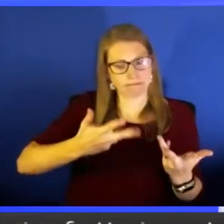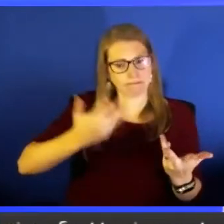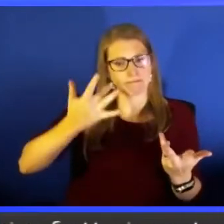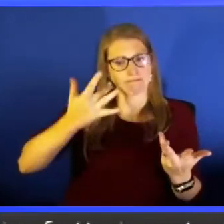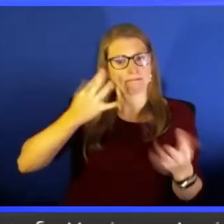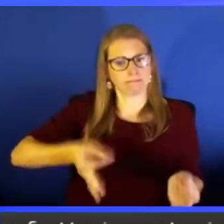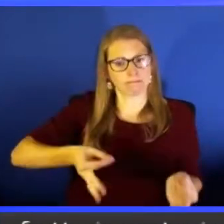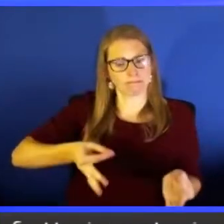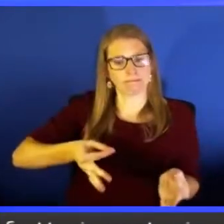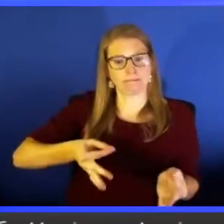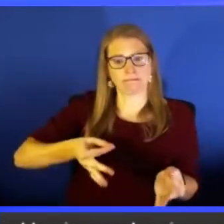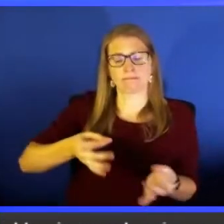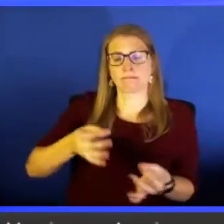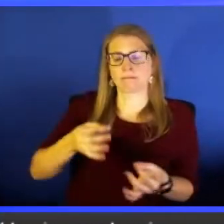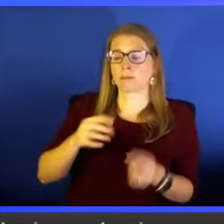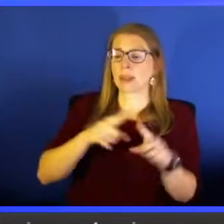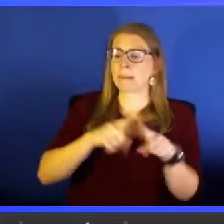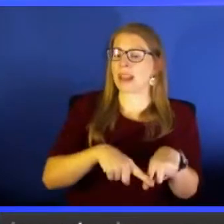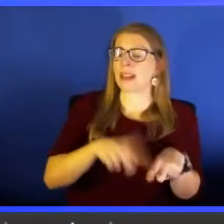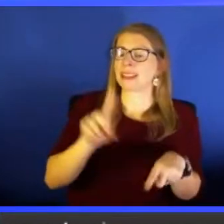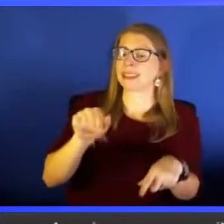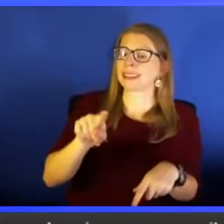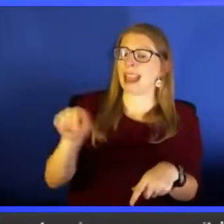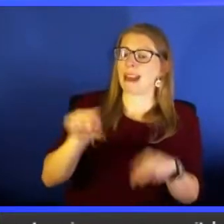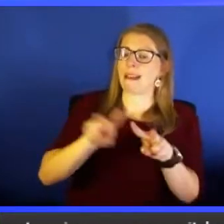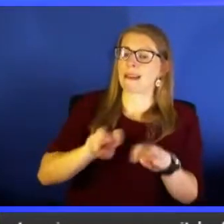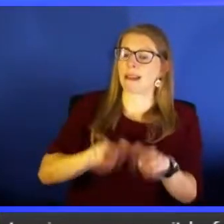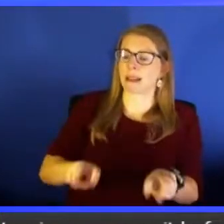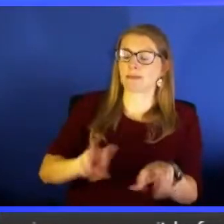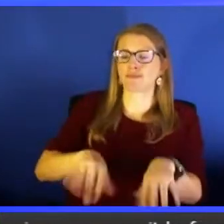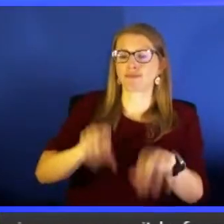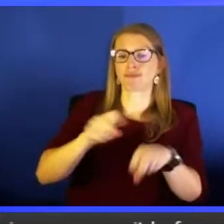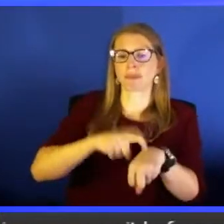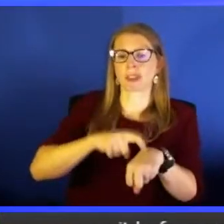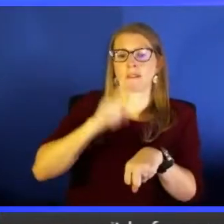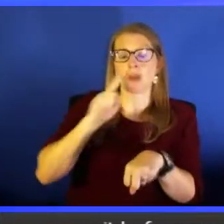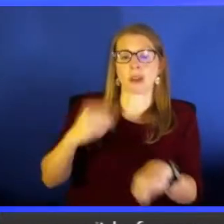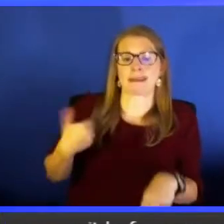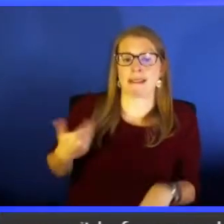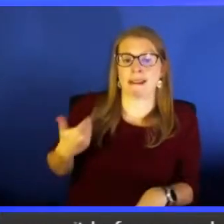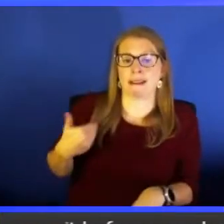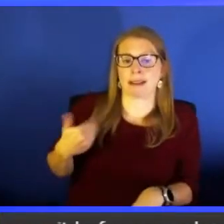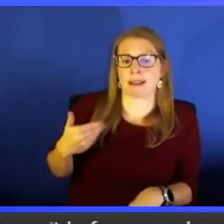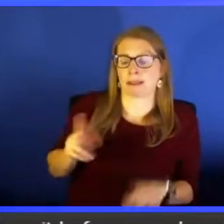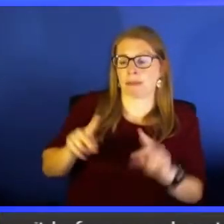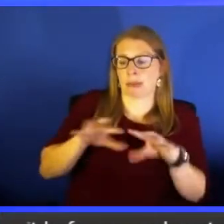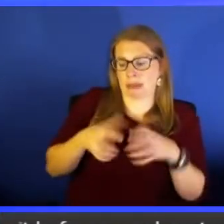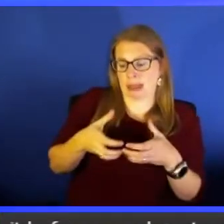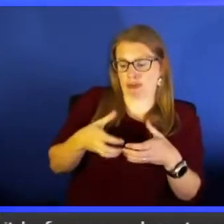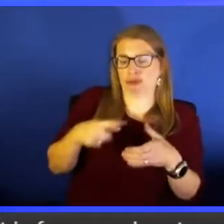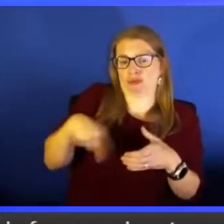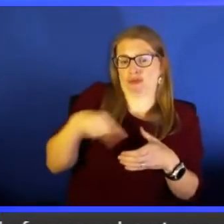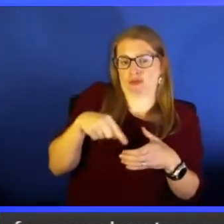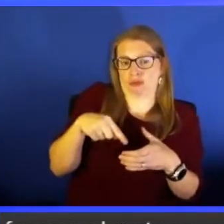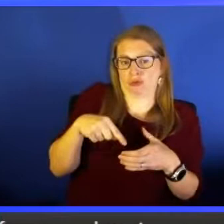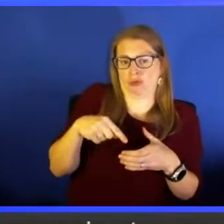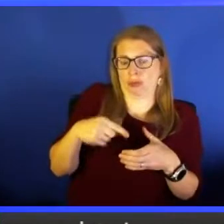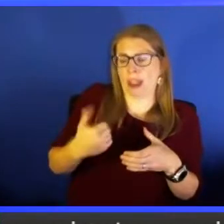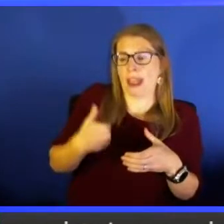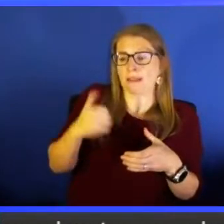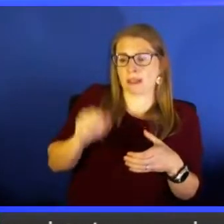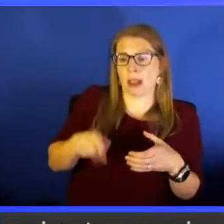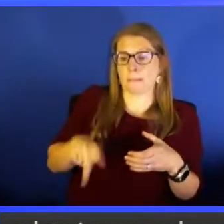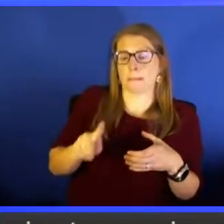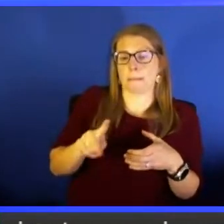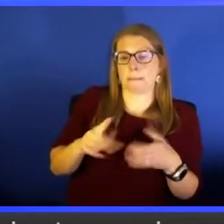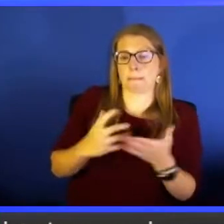on the data analysis, and I know it has taken time for those youngest of our population to have that opportunity to get the vaccine. So